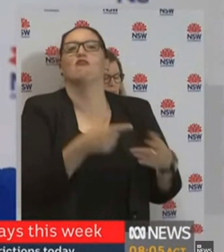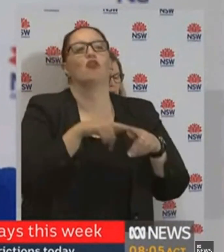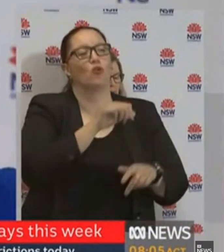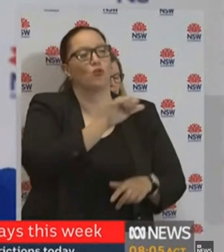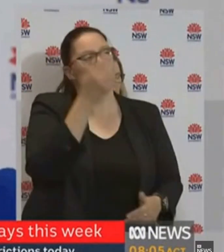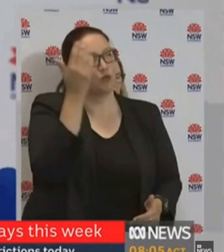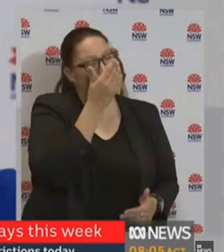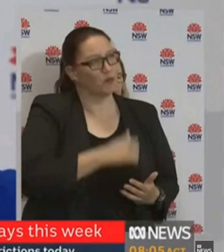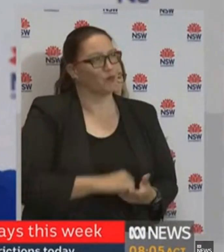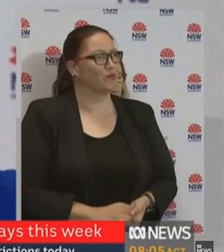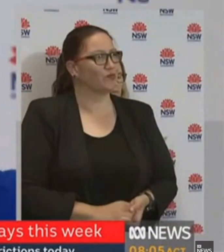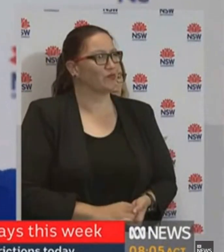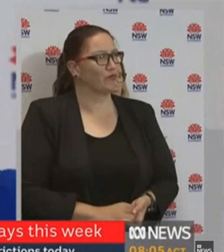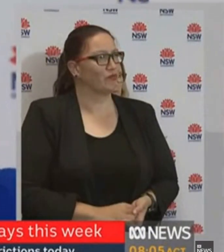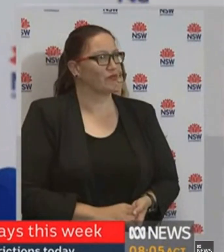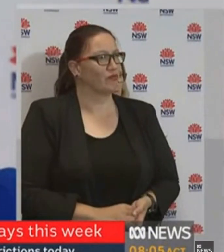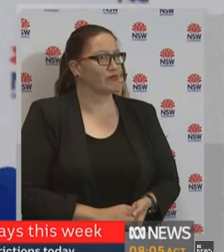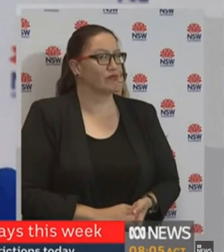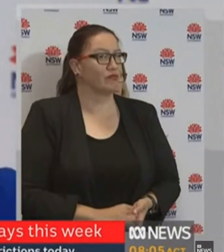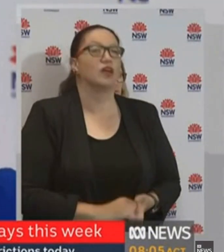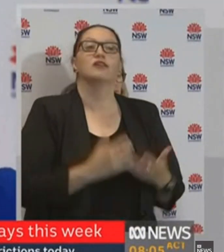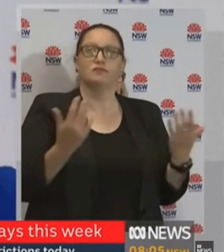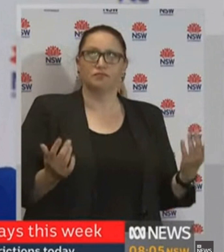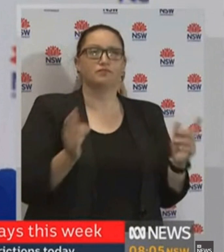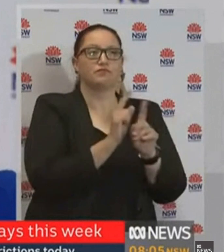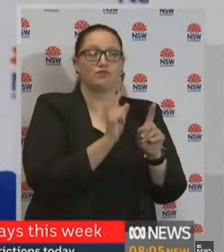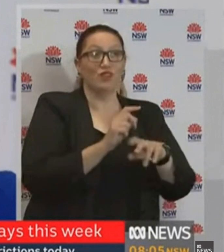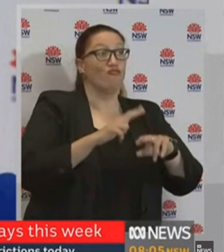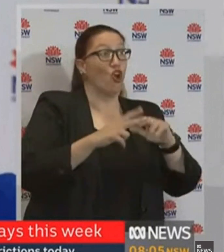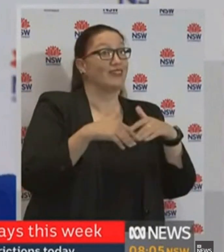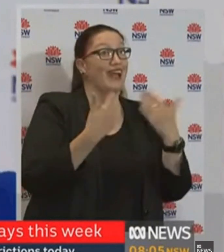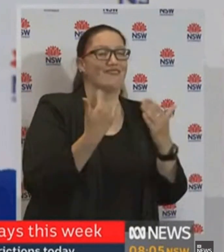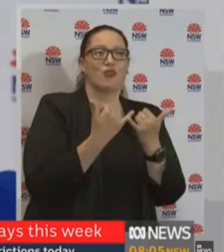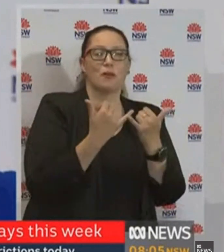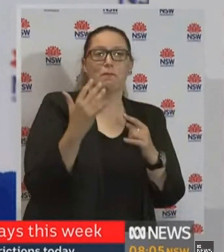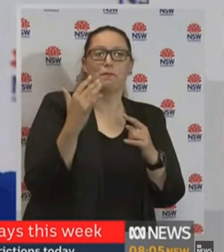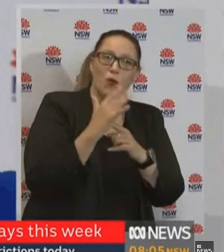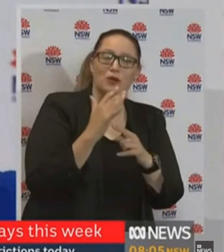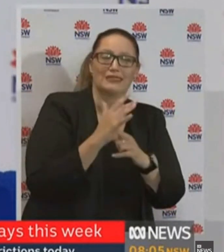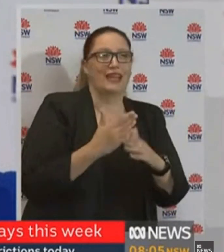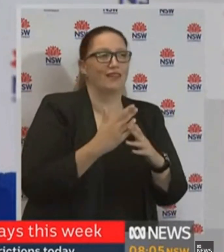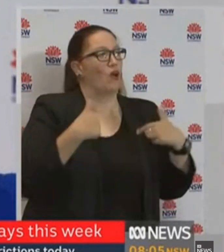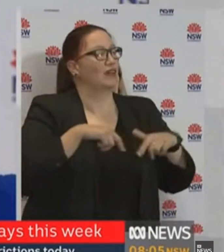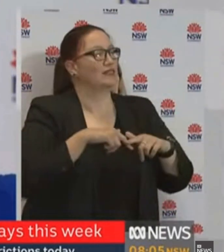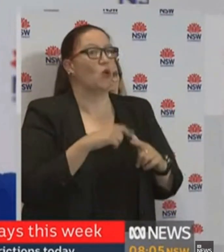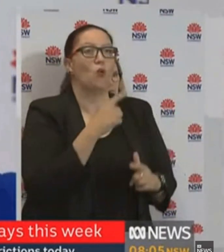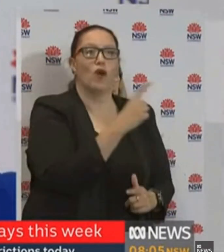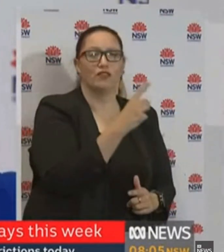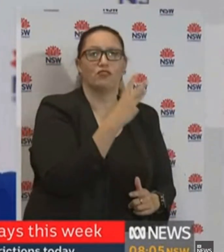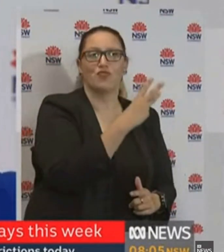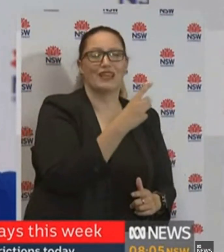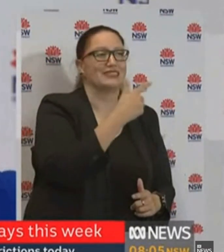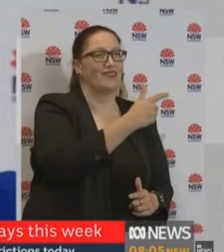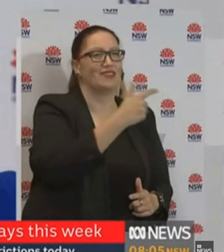day also for New South Wales, and please, if you have any questions, ring 13 77 88, our 24/7 24/7 hotline, Service New South Wales, or go